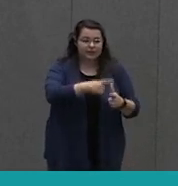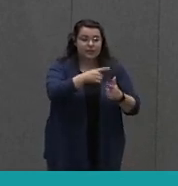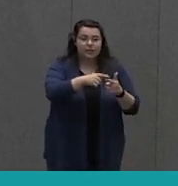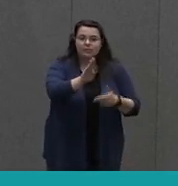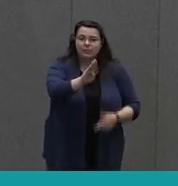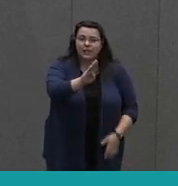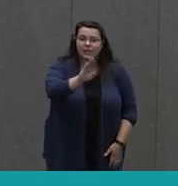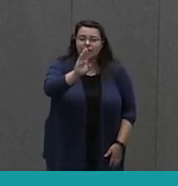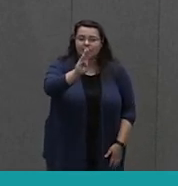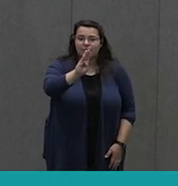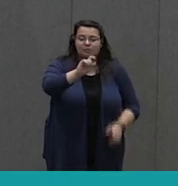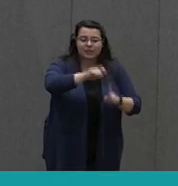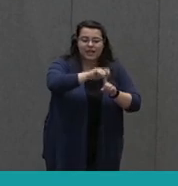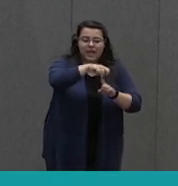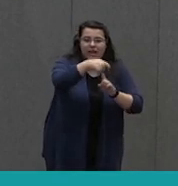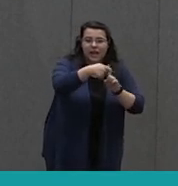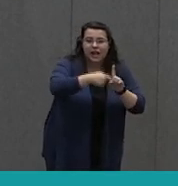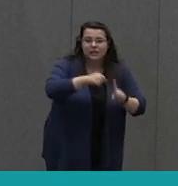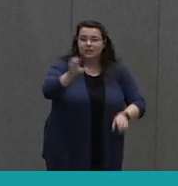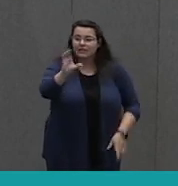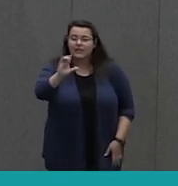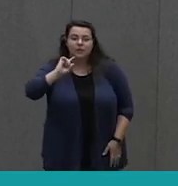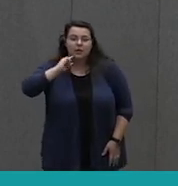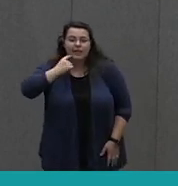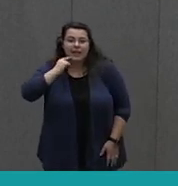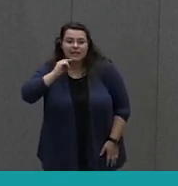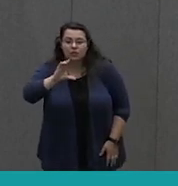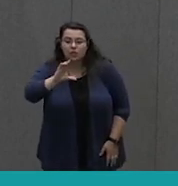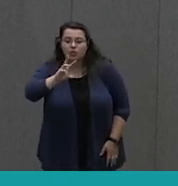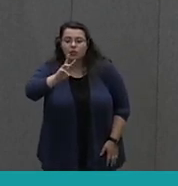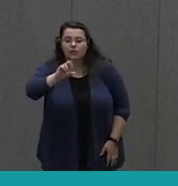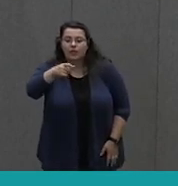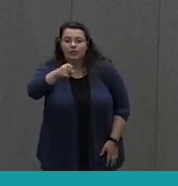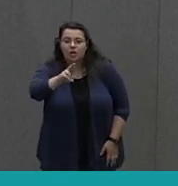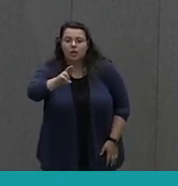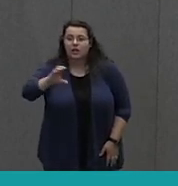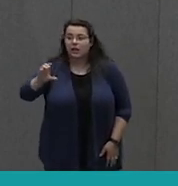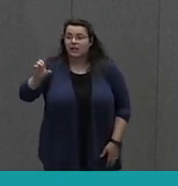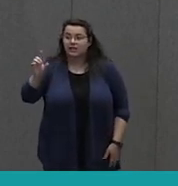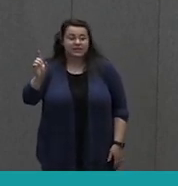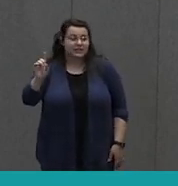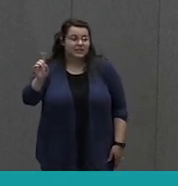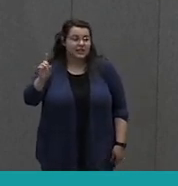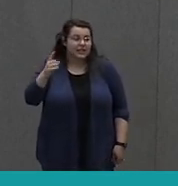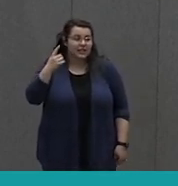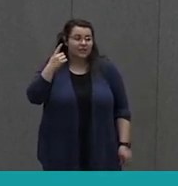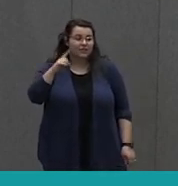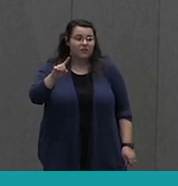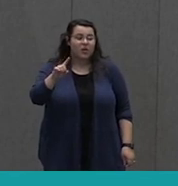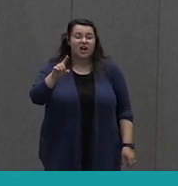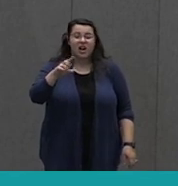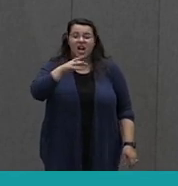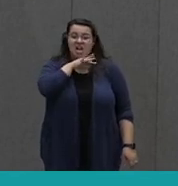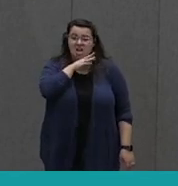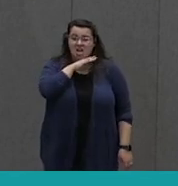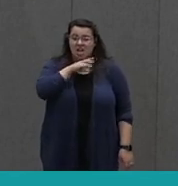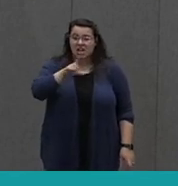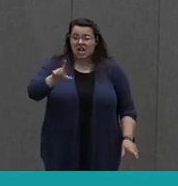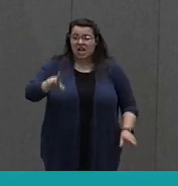them, smash them. Whoa, those bags are way